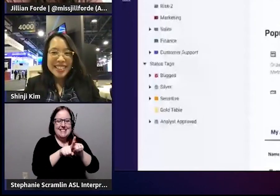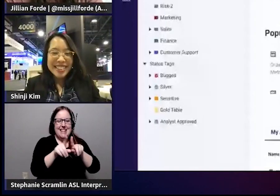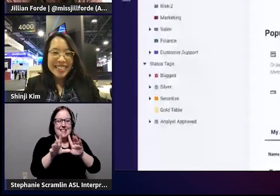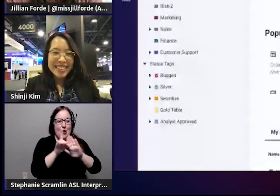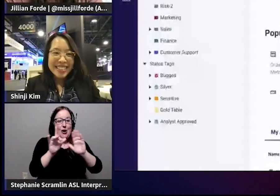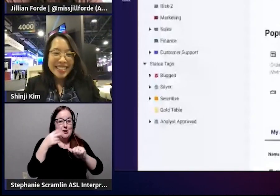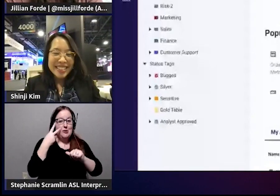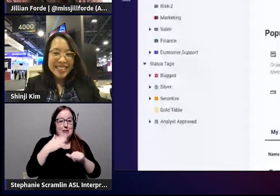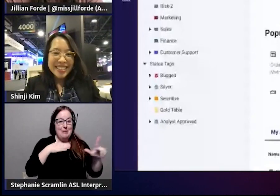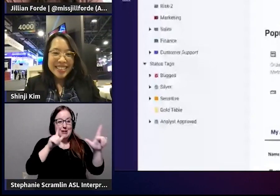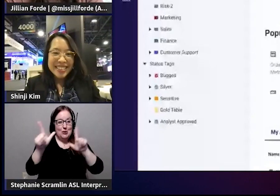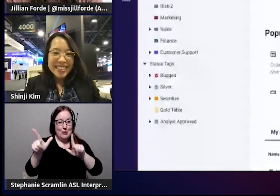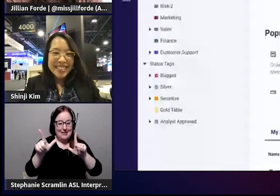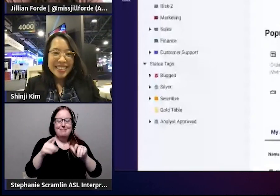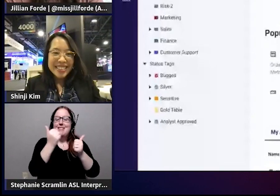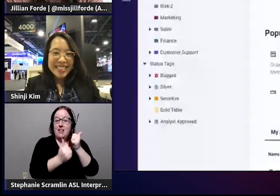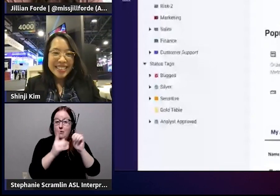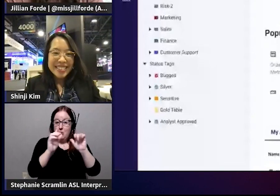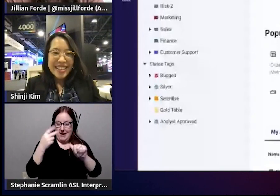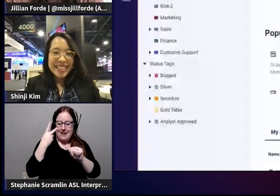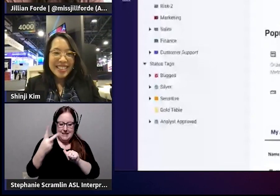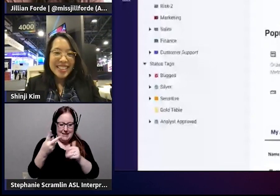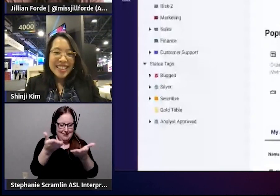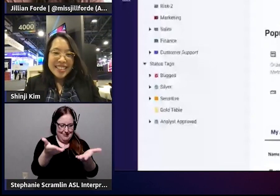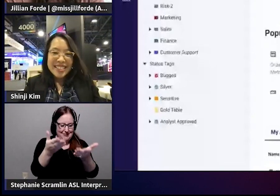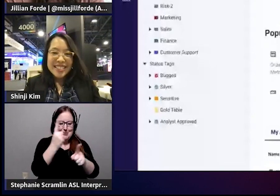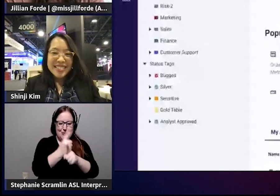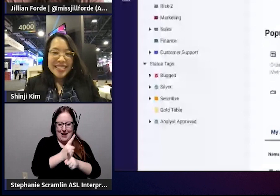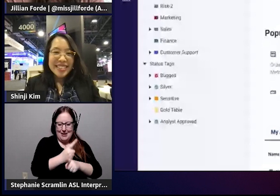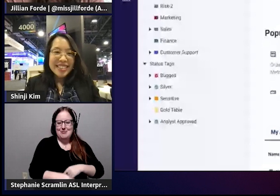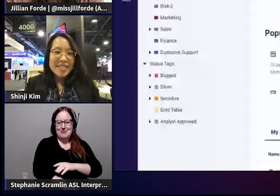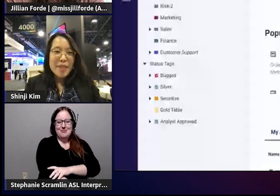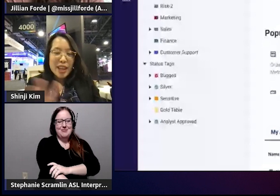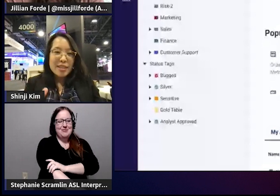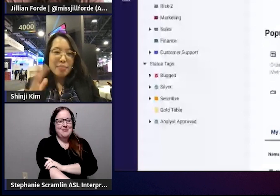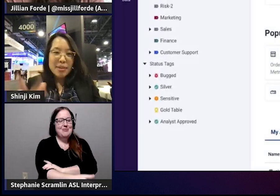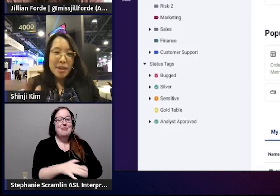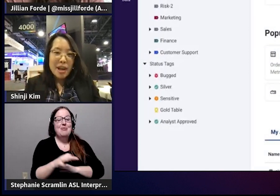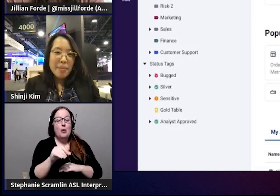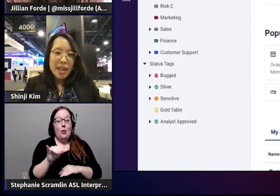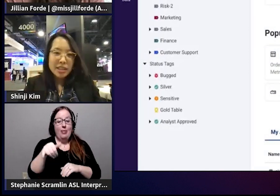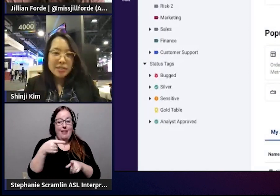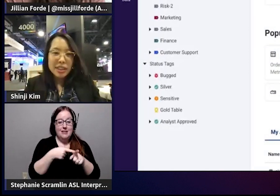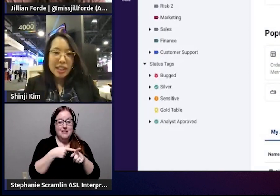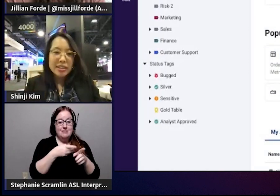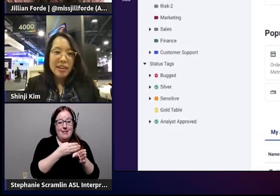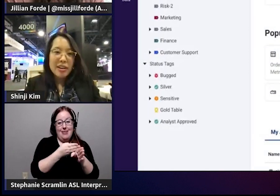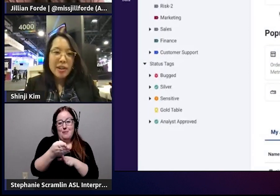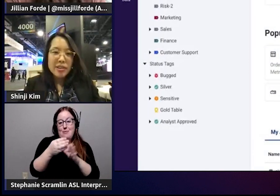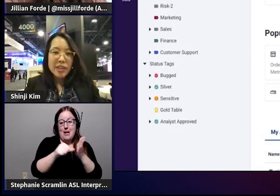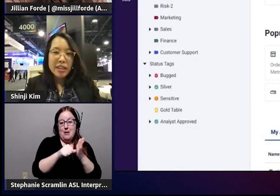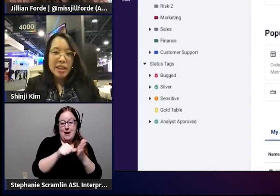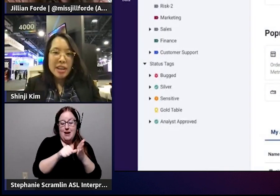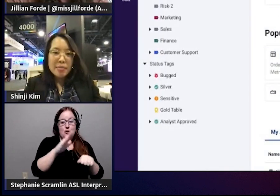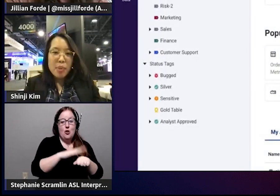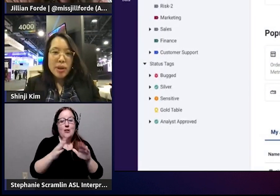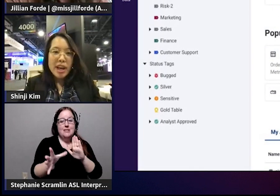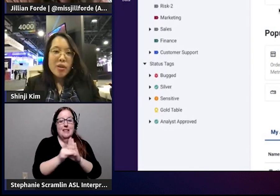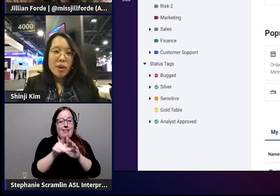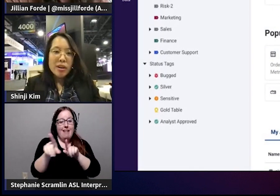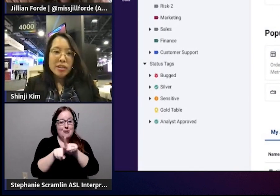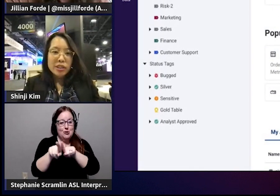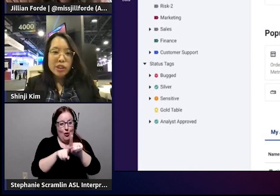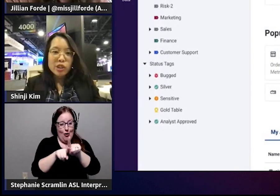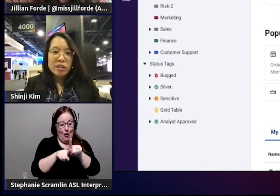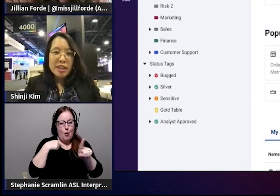screen? Now everybody can see your There we go. screen. Great. Go for it, Shinji. So this is the main page of SelectStar, where we point out